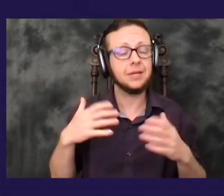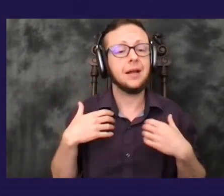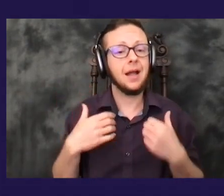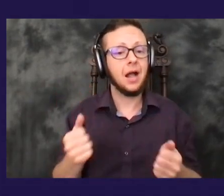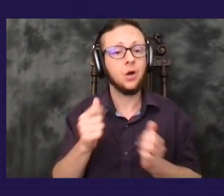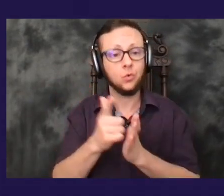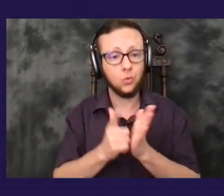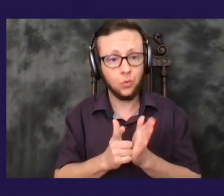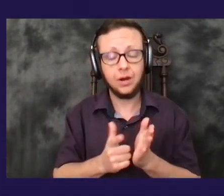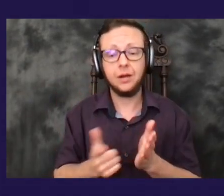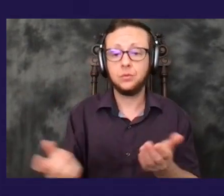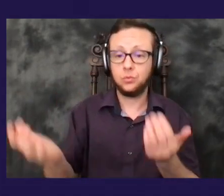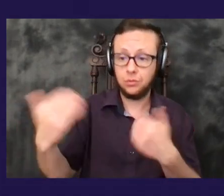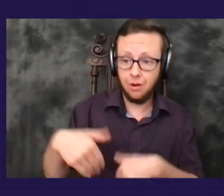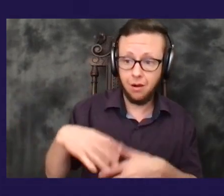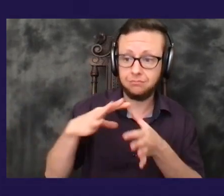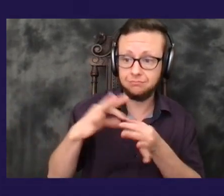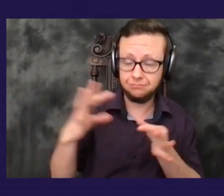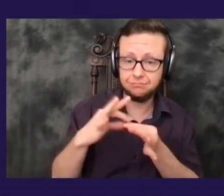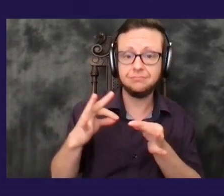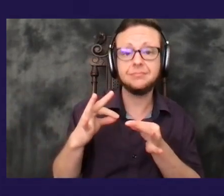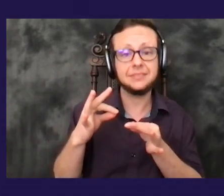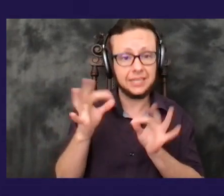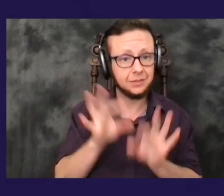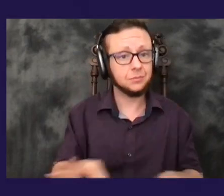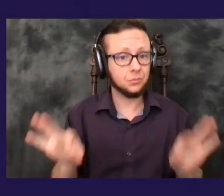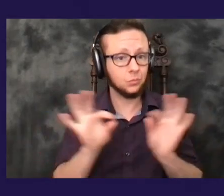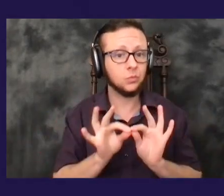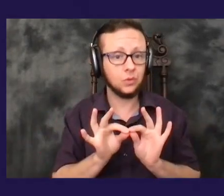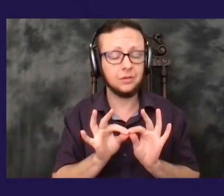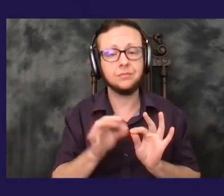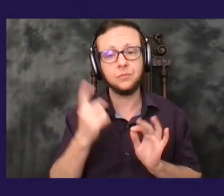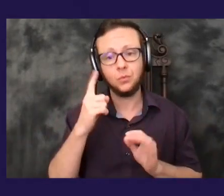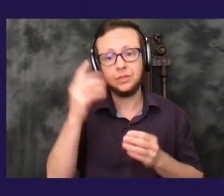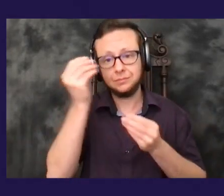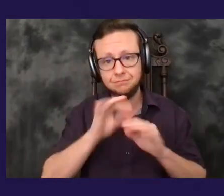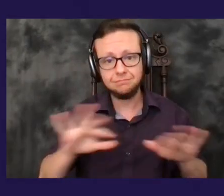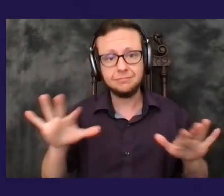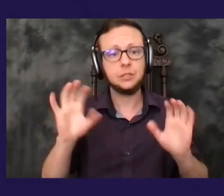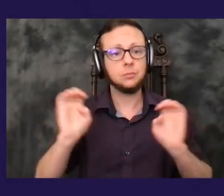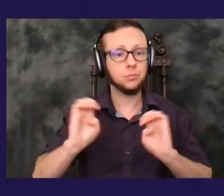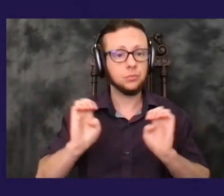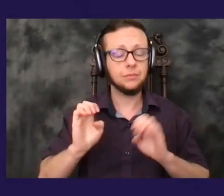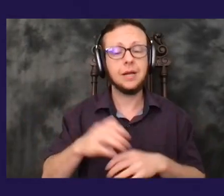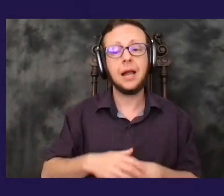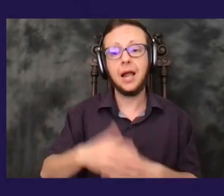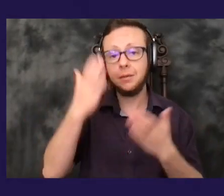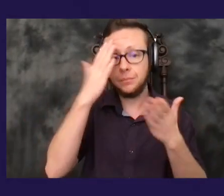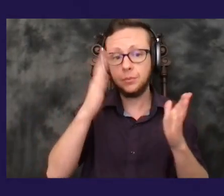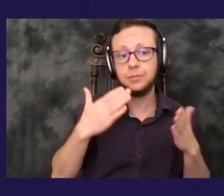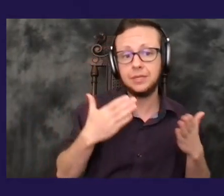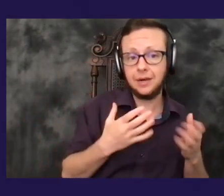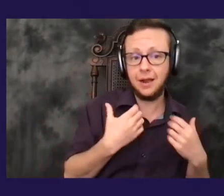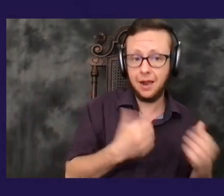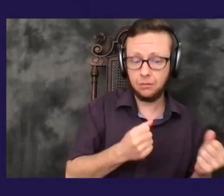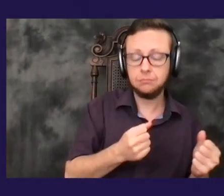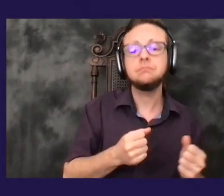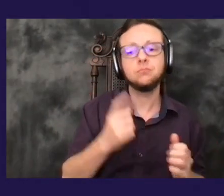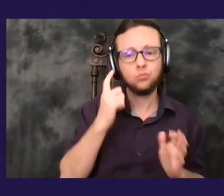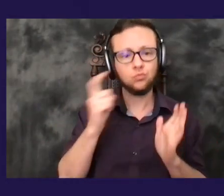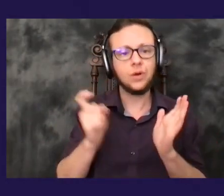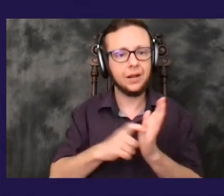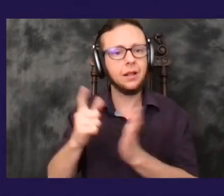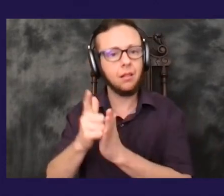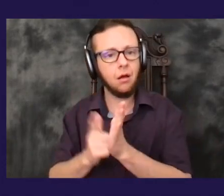capacities public health needs to deal with infodemics and emergencies. And at a high level, public health as a field has recognized that law is